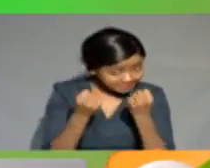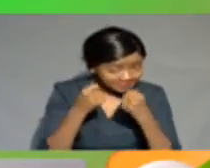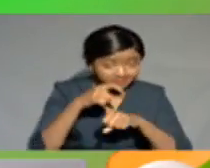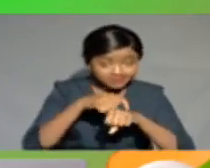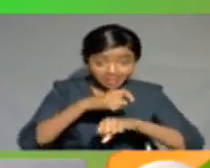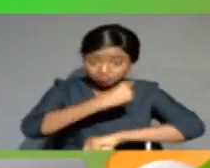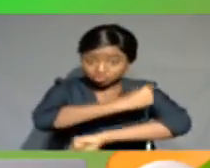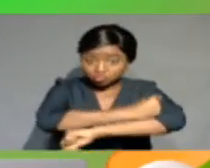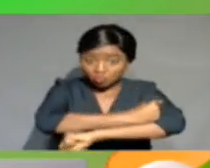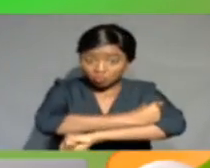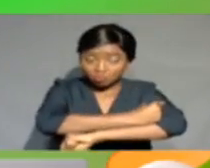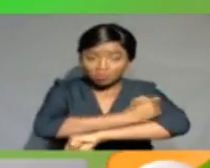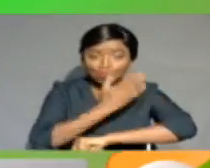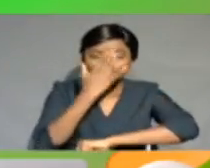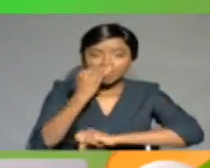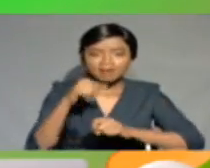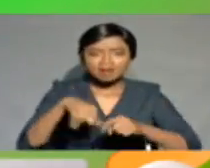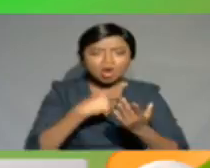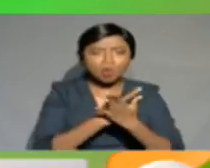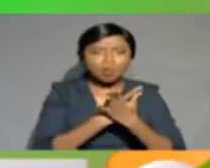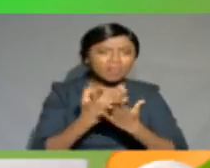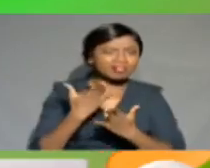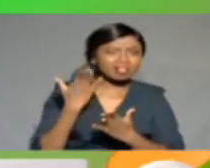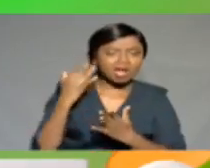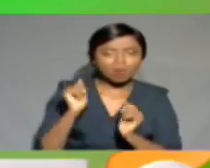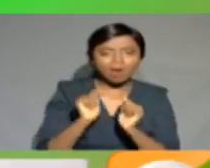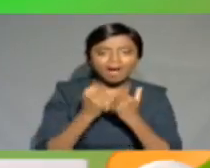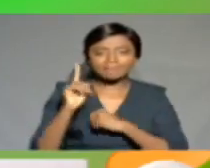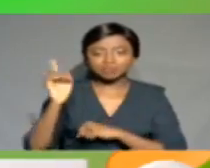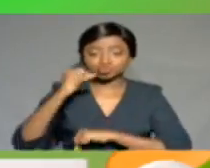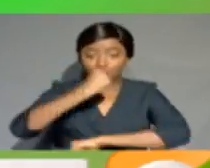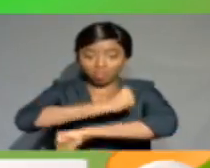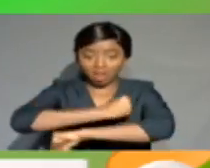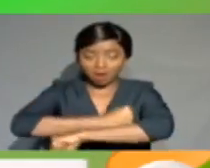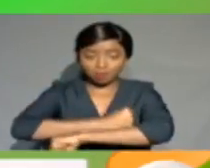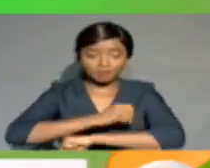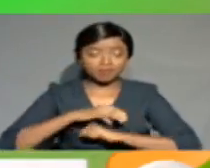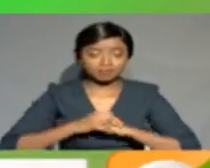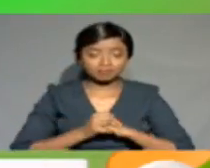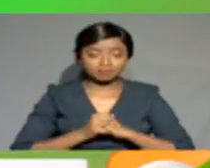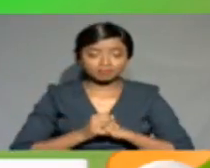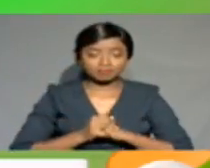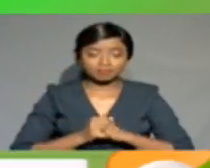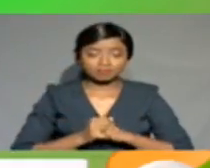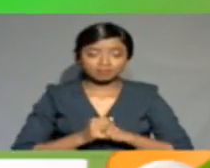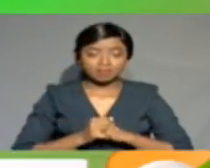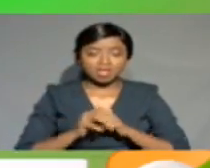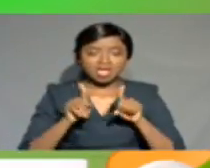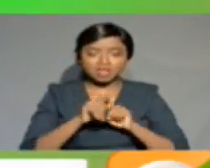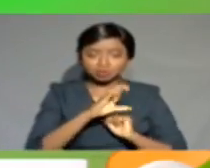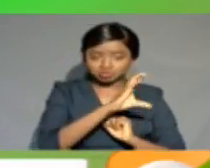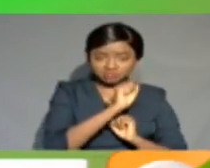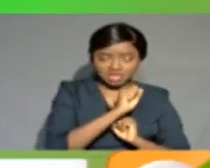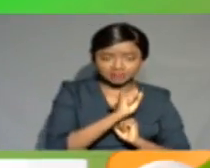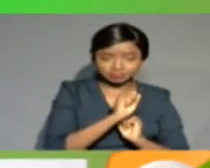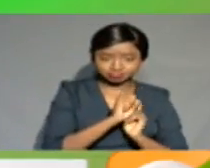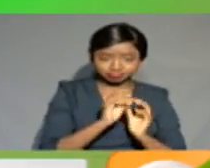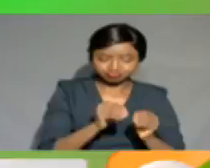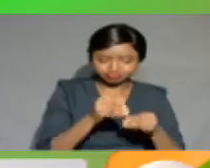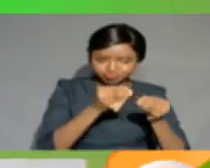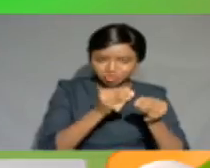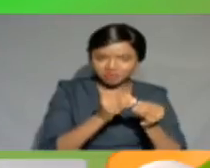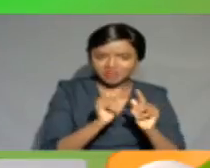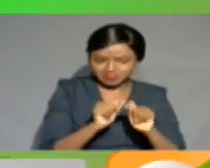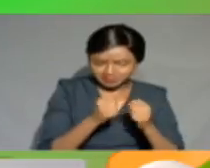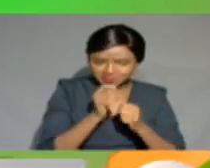week since there was an incident at the Nairobi school, and also a week to the deadline that the CS gave for a task force to give a